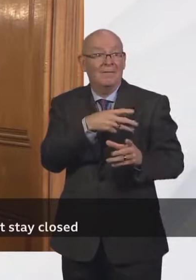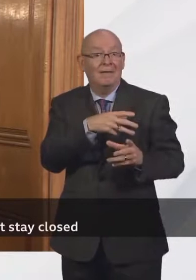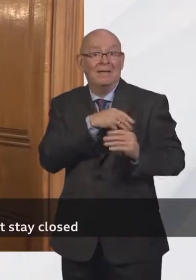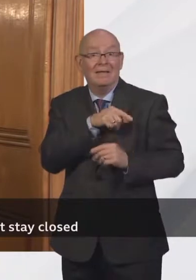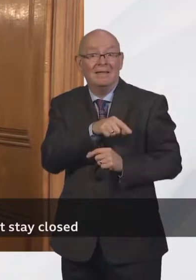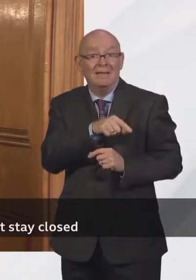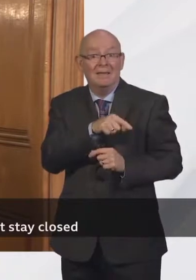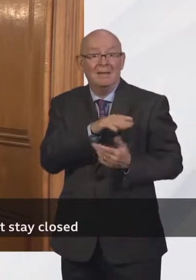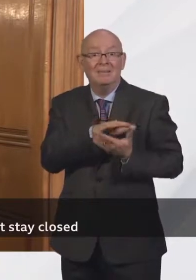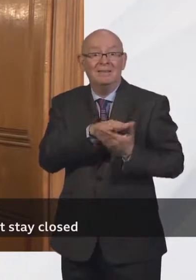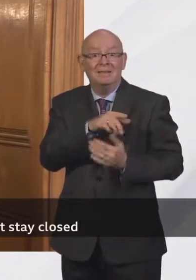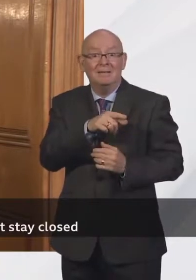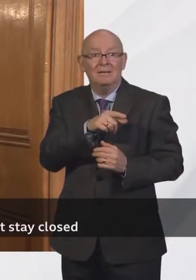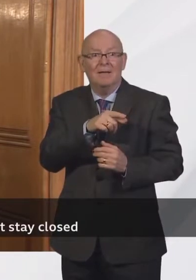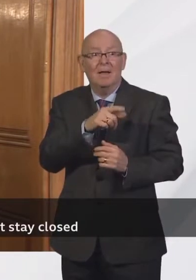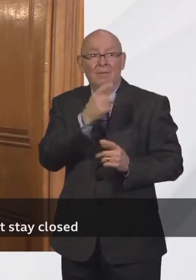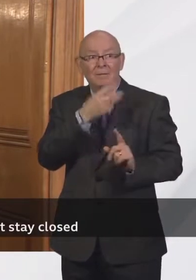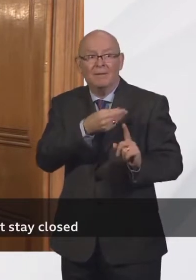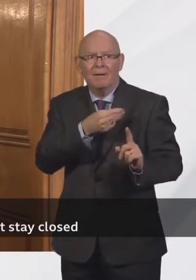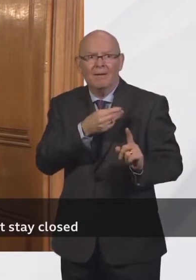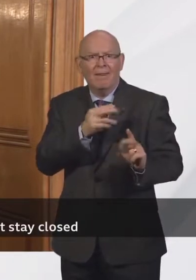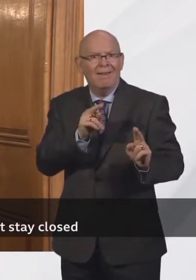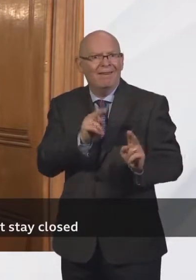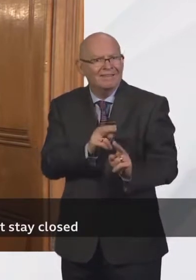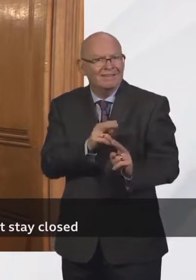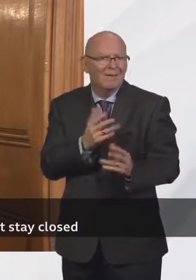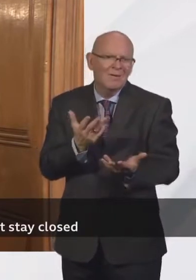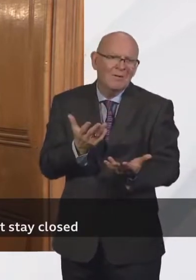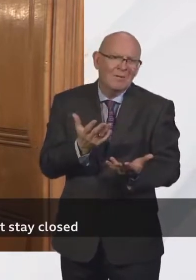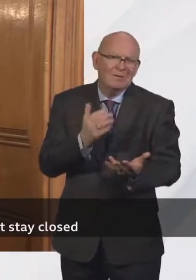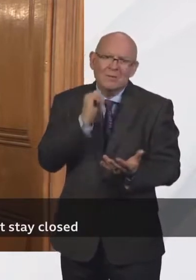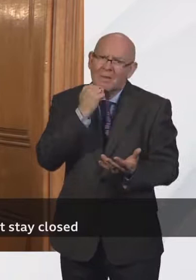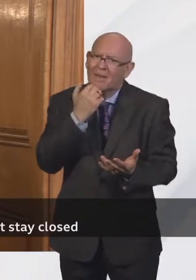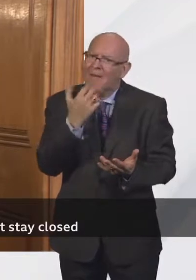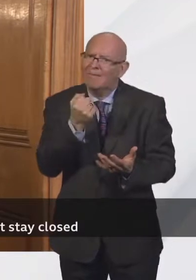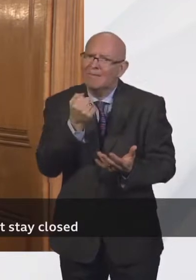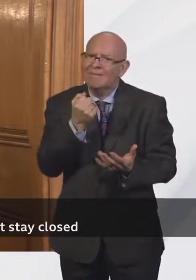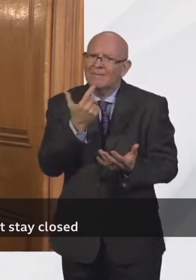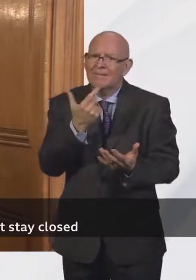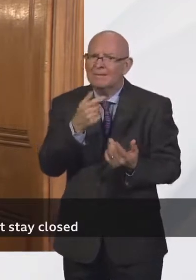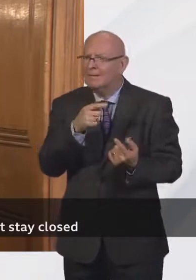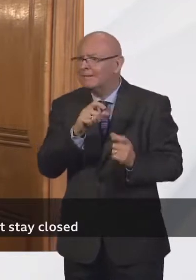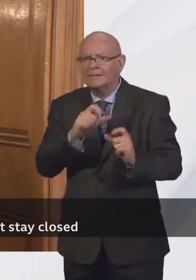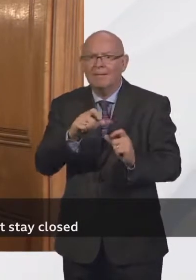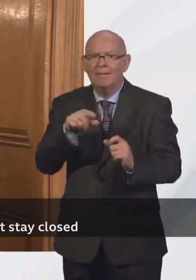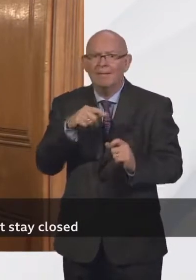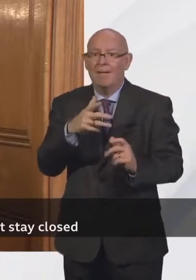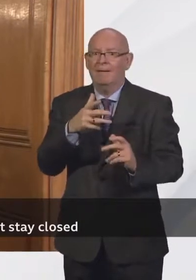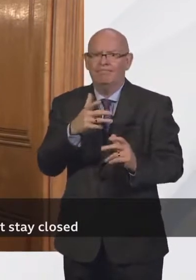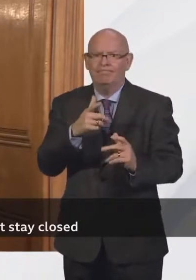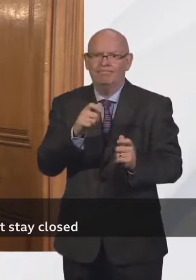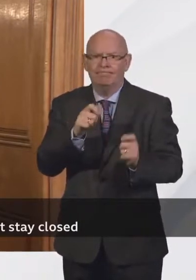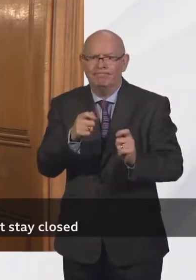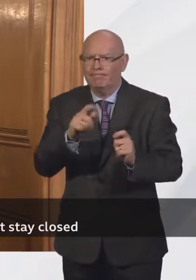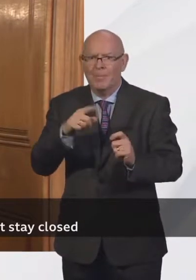is and to try to get back to normal as fast as possible for as many people as possible. That will be the approach